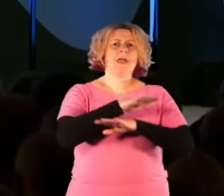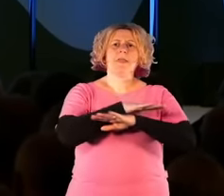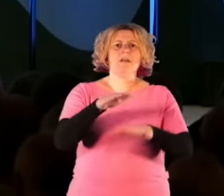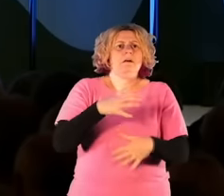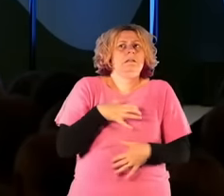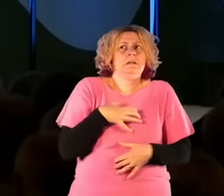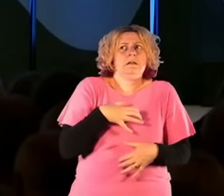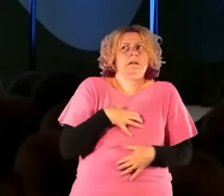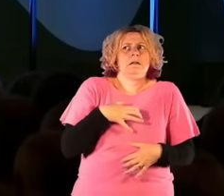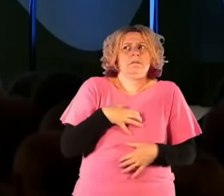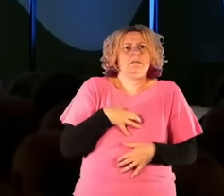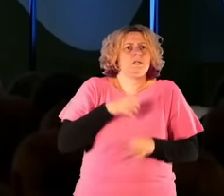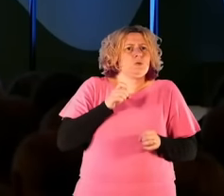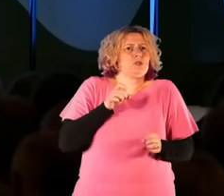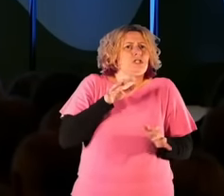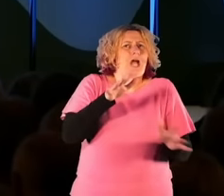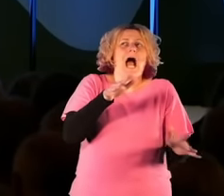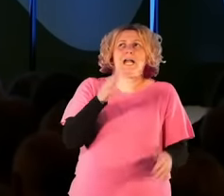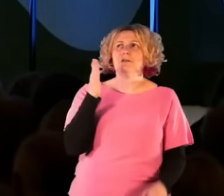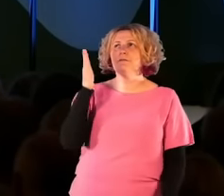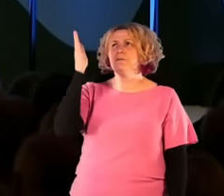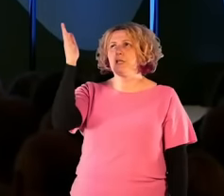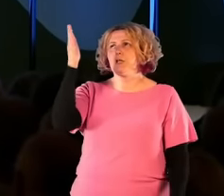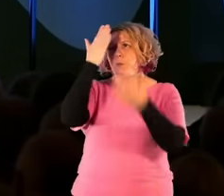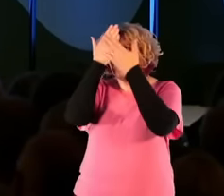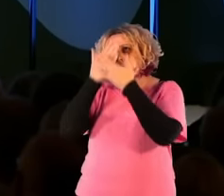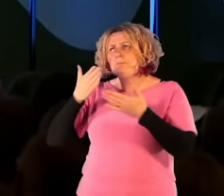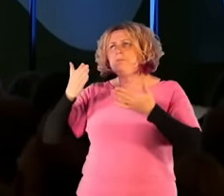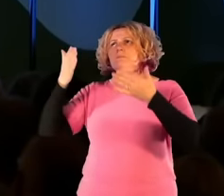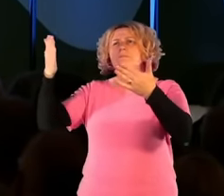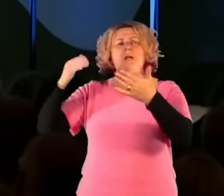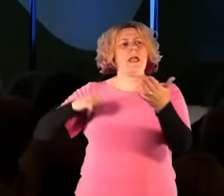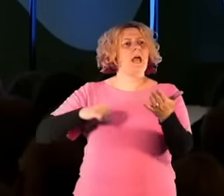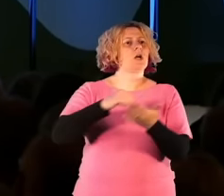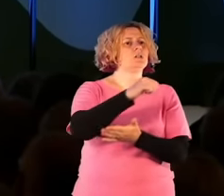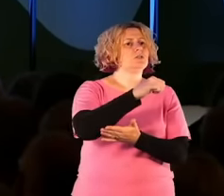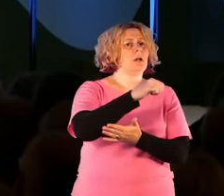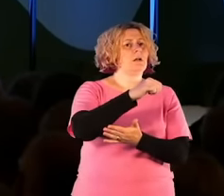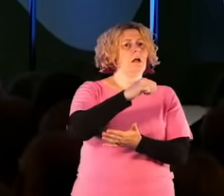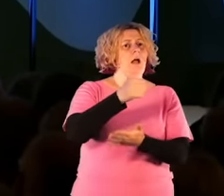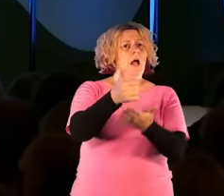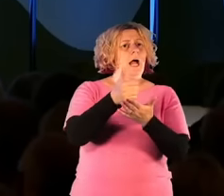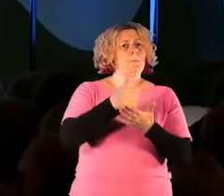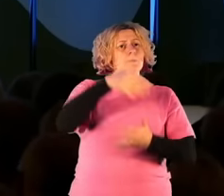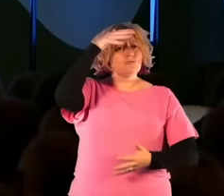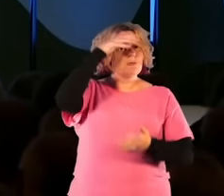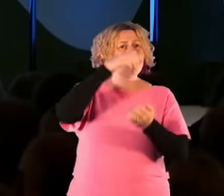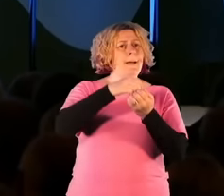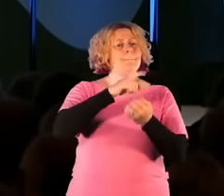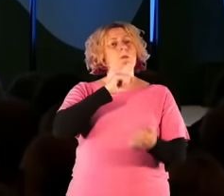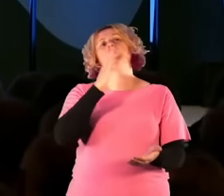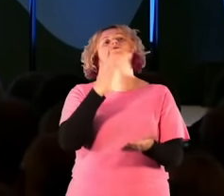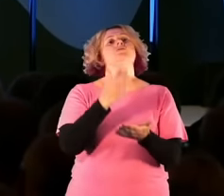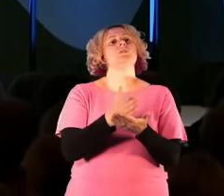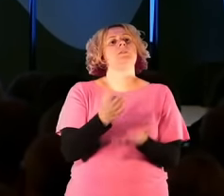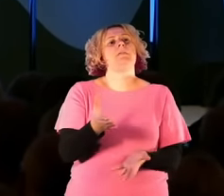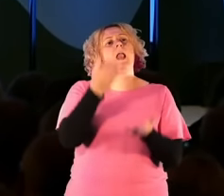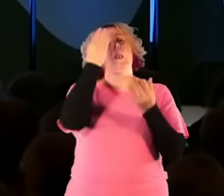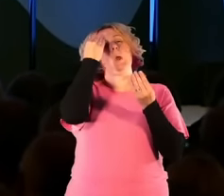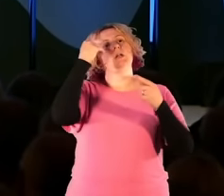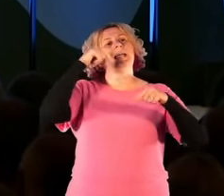culture. May they remember the truths they've learnt here, and may that impact the way they live their